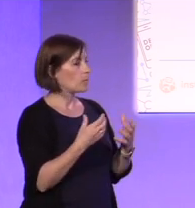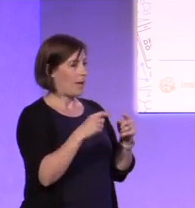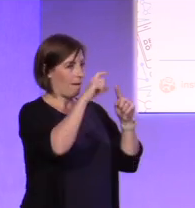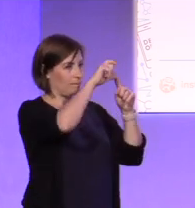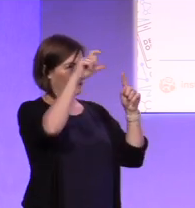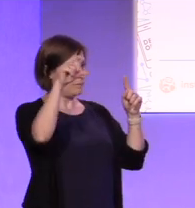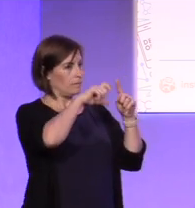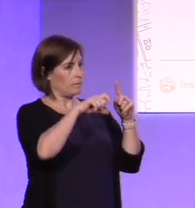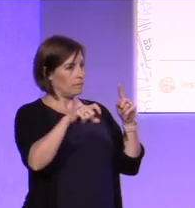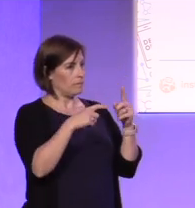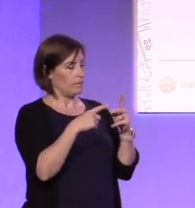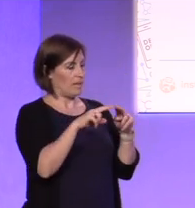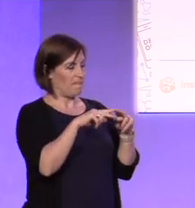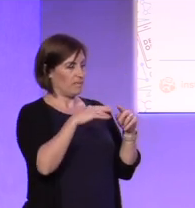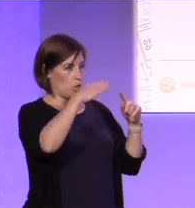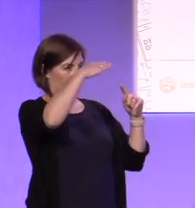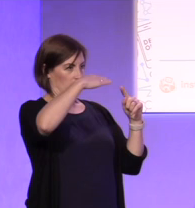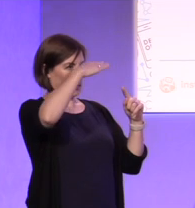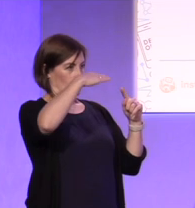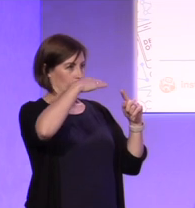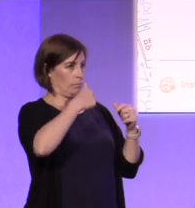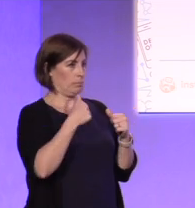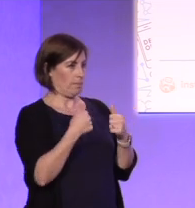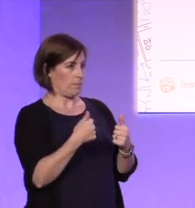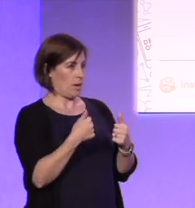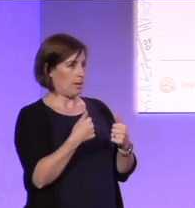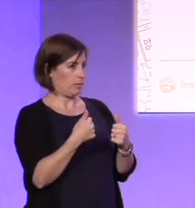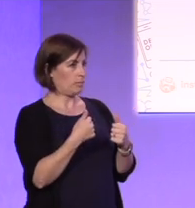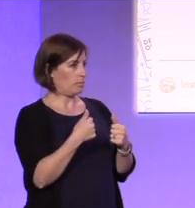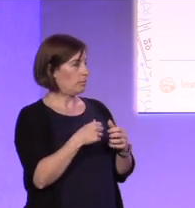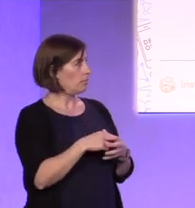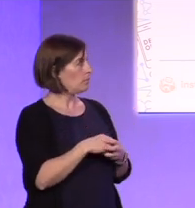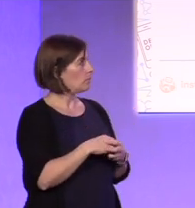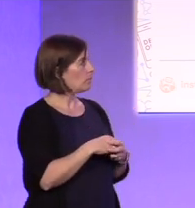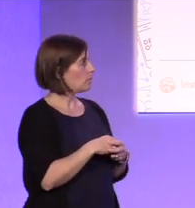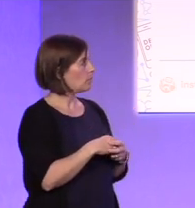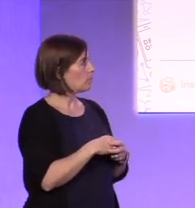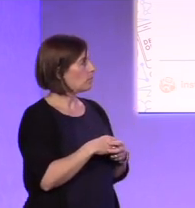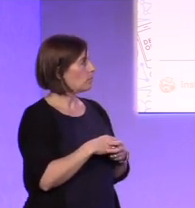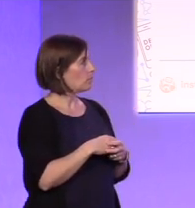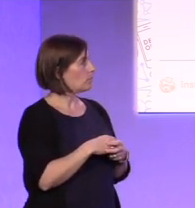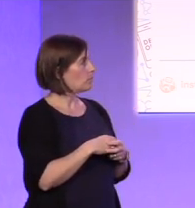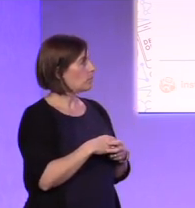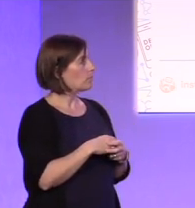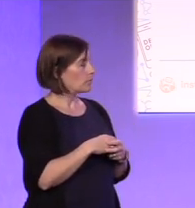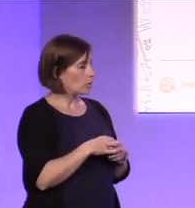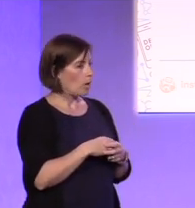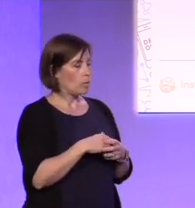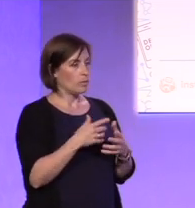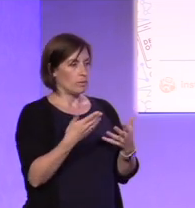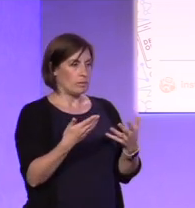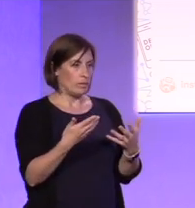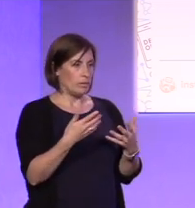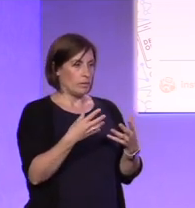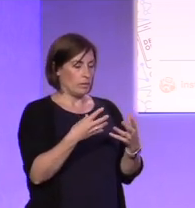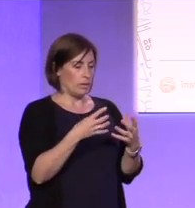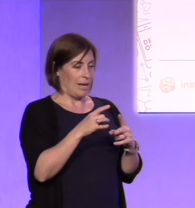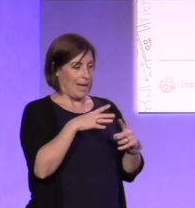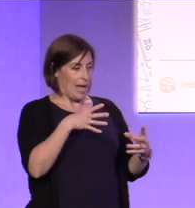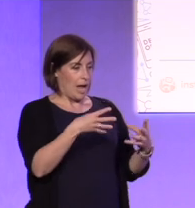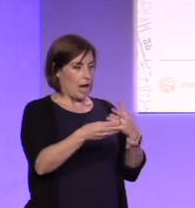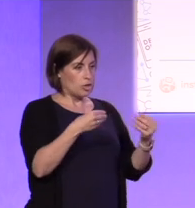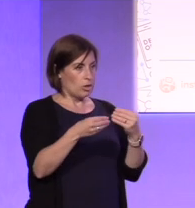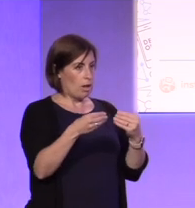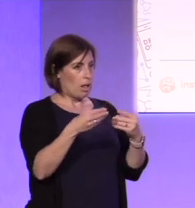products and operate our services in a better way. And this takes me back to a great definition of what Agile is, and it comes from Dan North. Dan North said